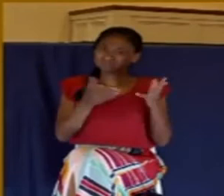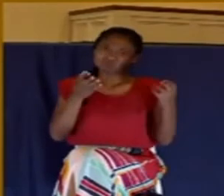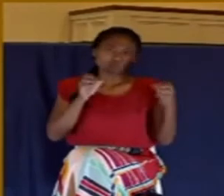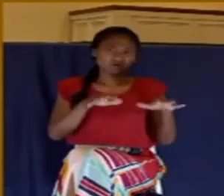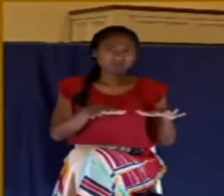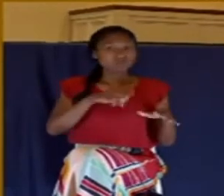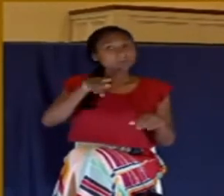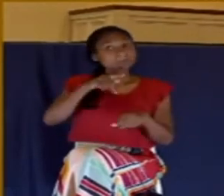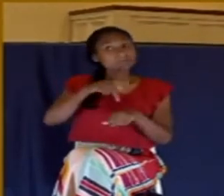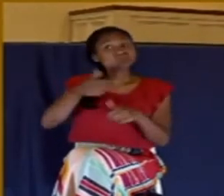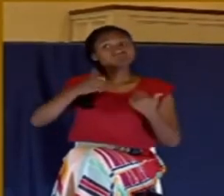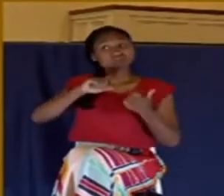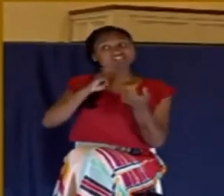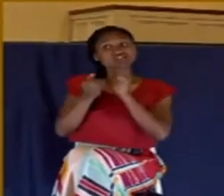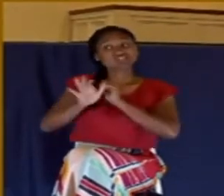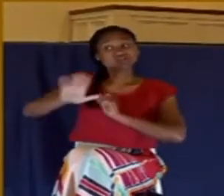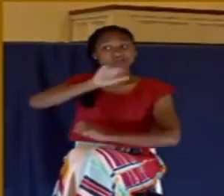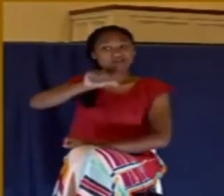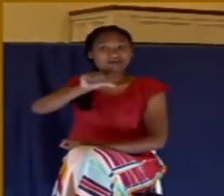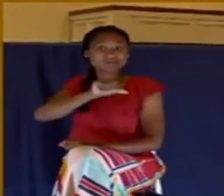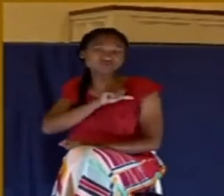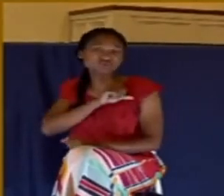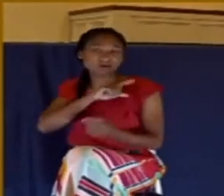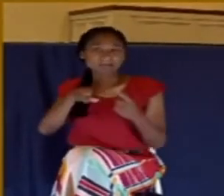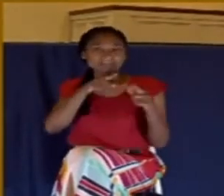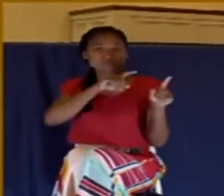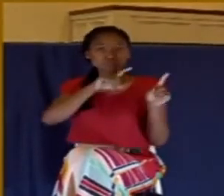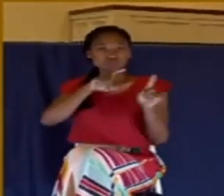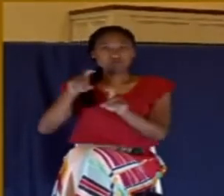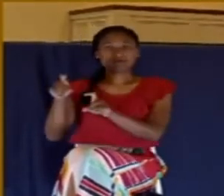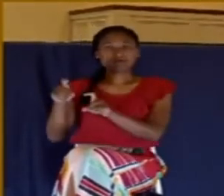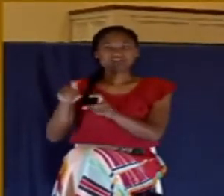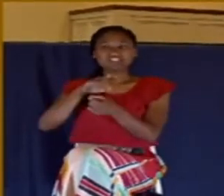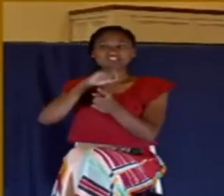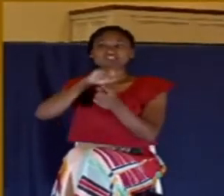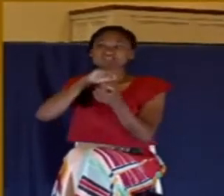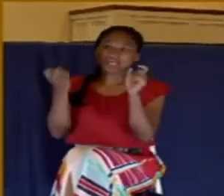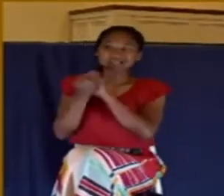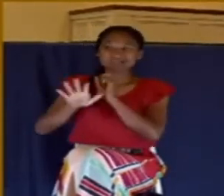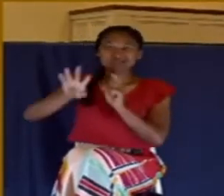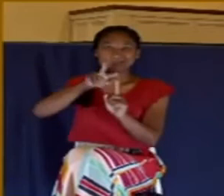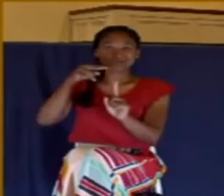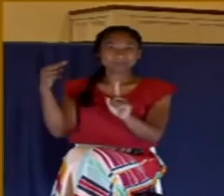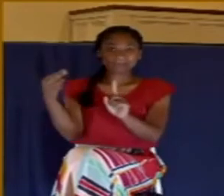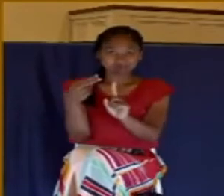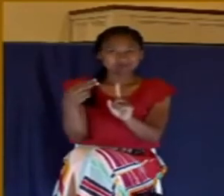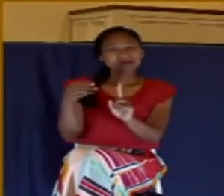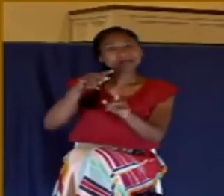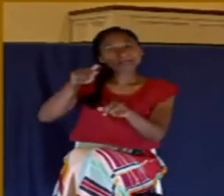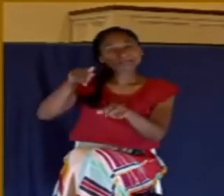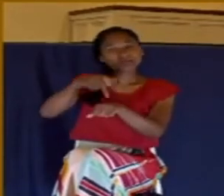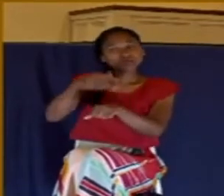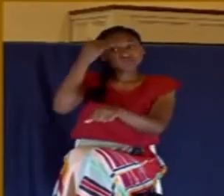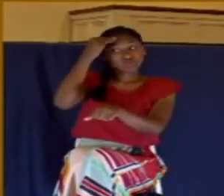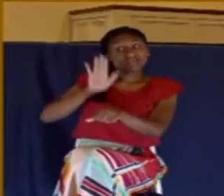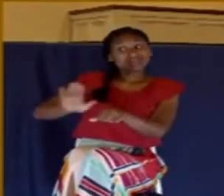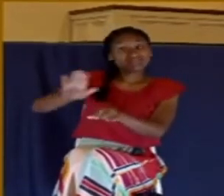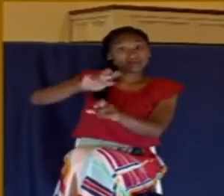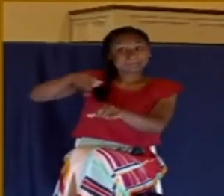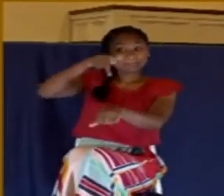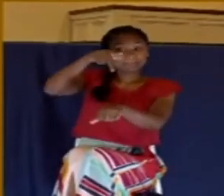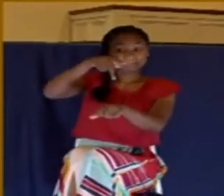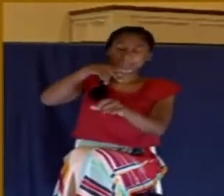their attitude towards trials, or to change their outlook, because Peter knew that their outlook really would determine